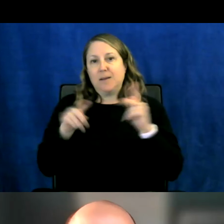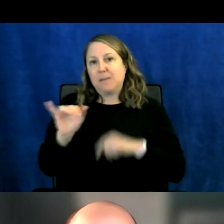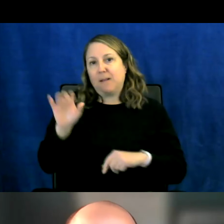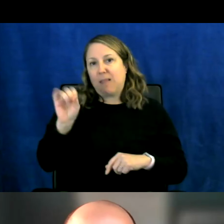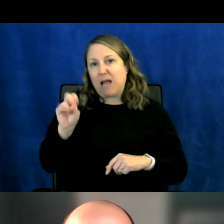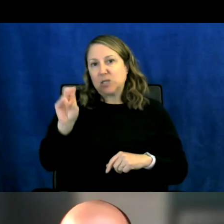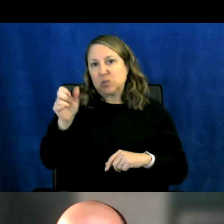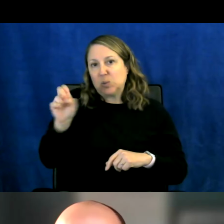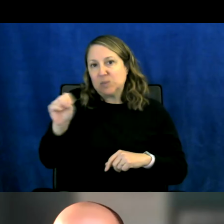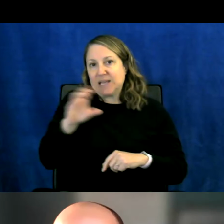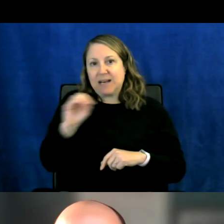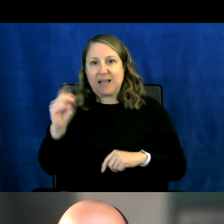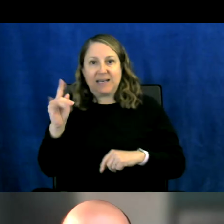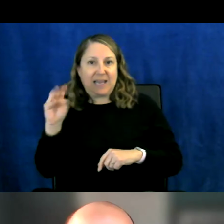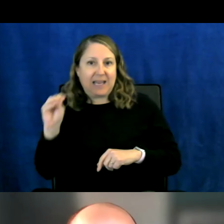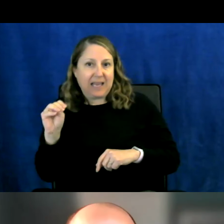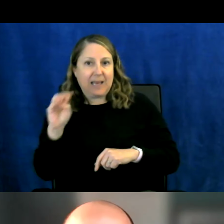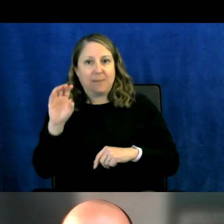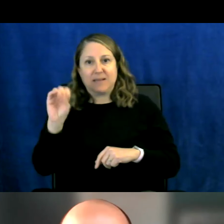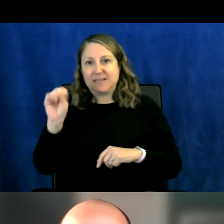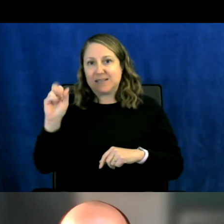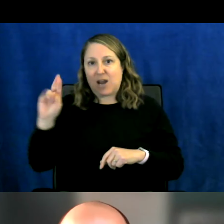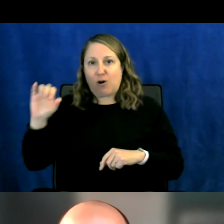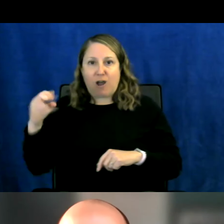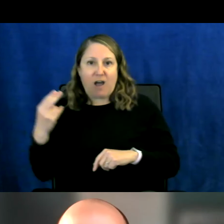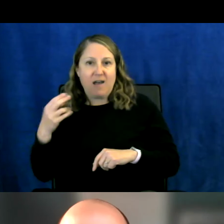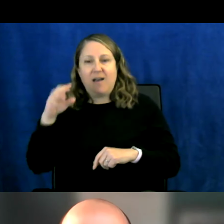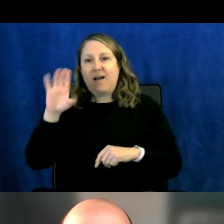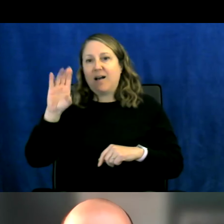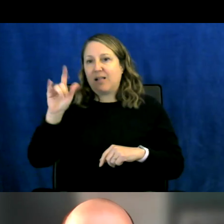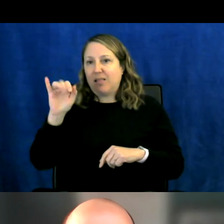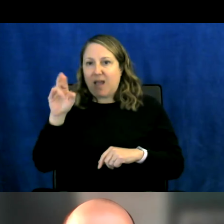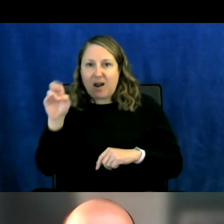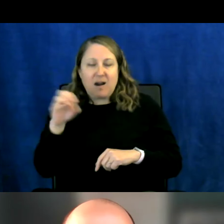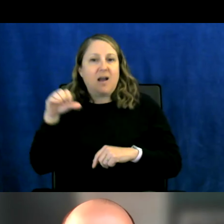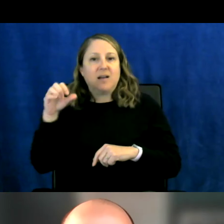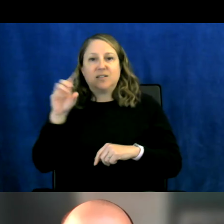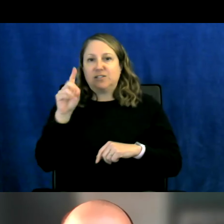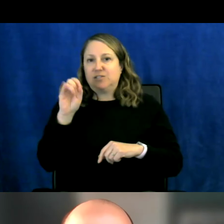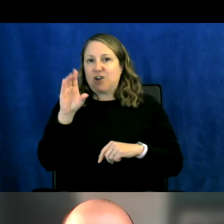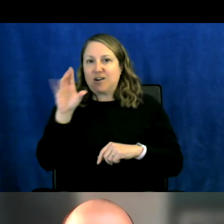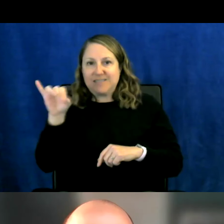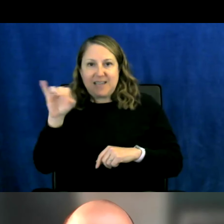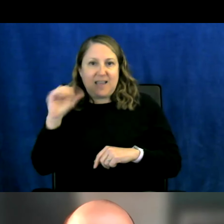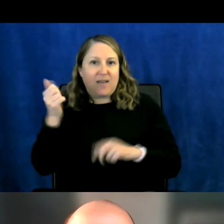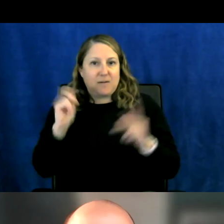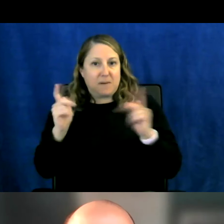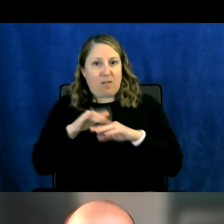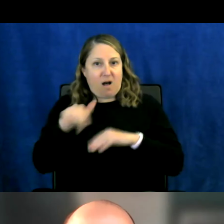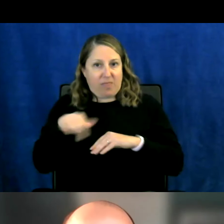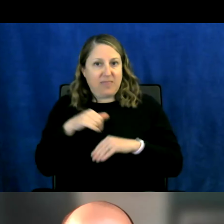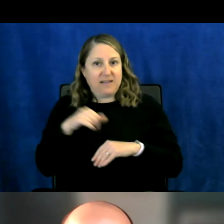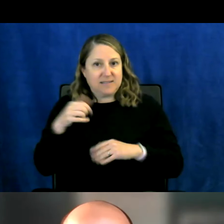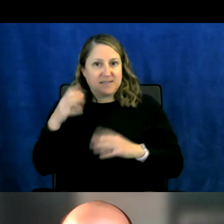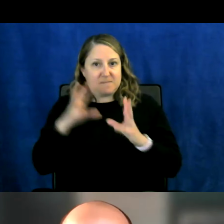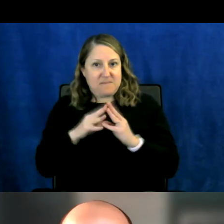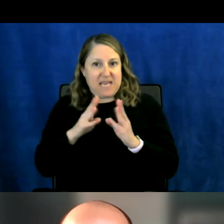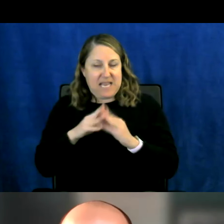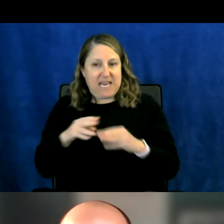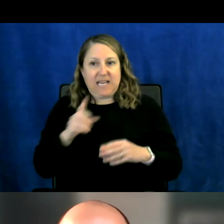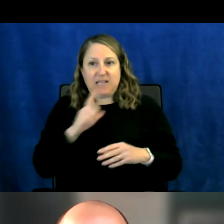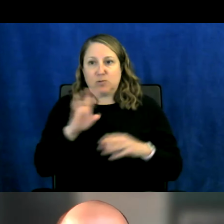and Kim and Sarah and Claire and Darcy, others on this call that have really stepped up to provide leadership in